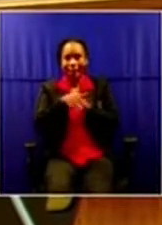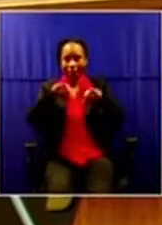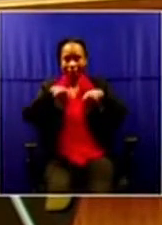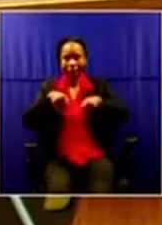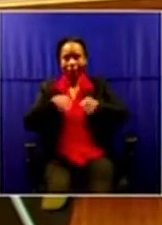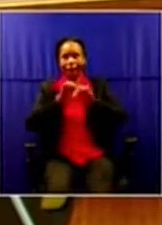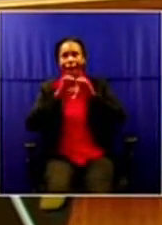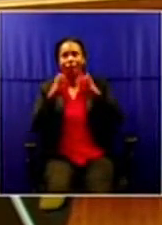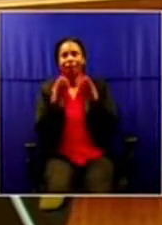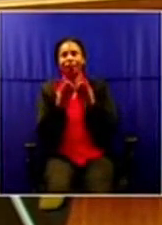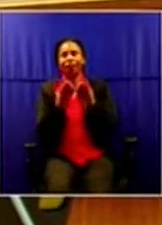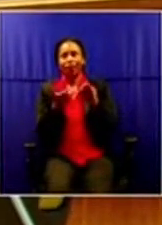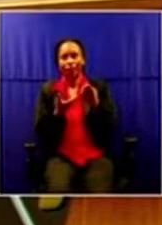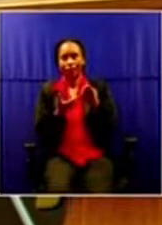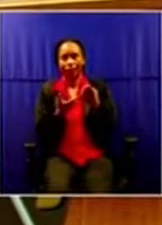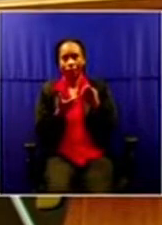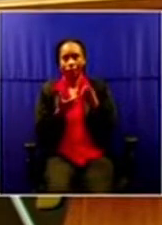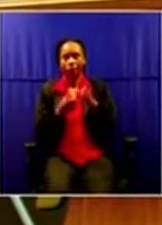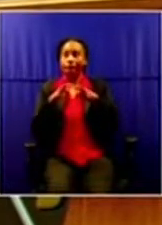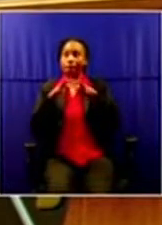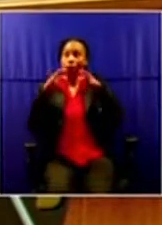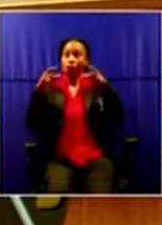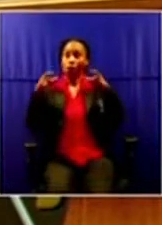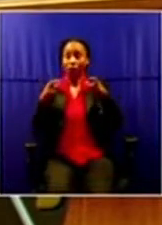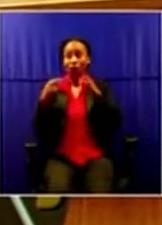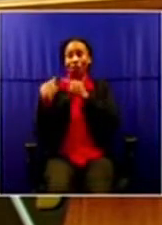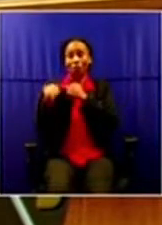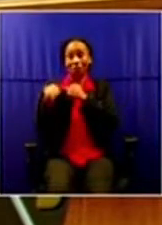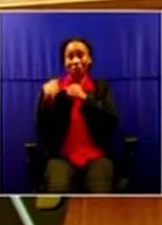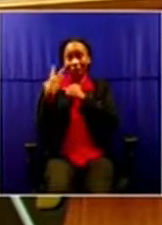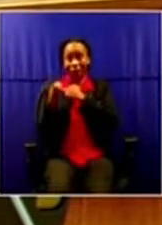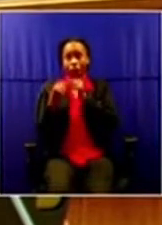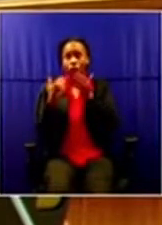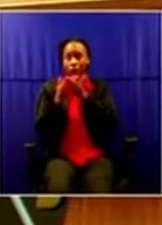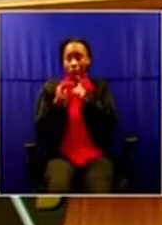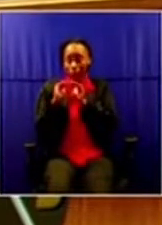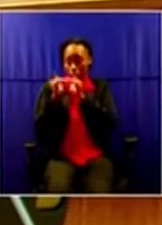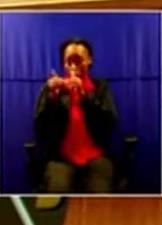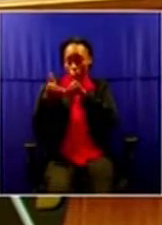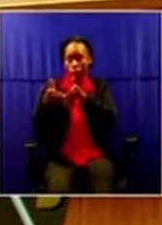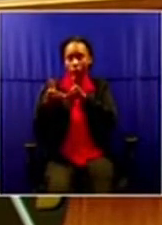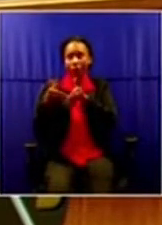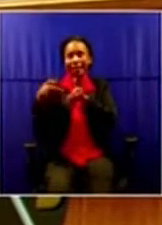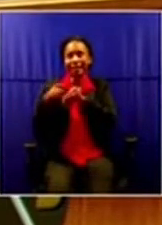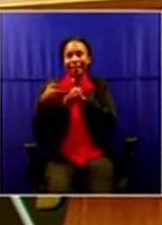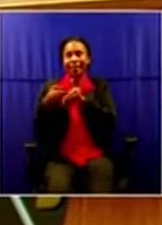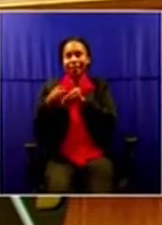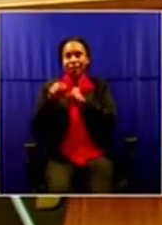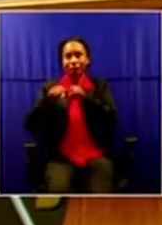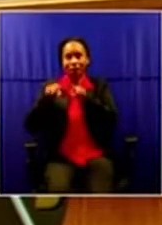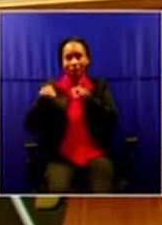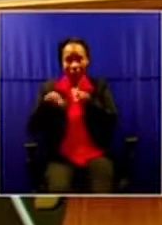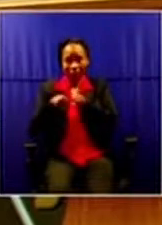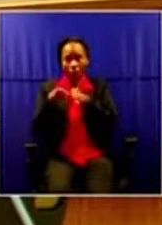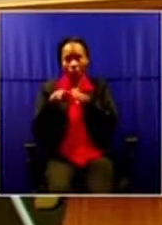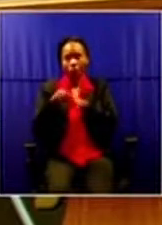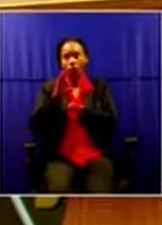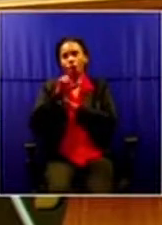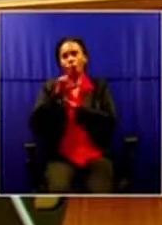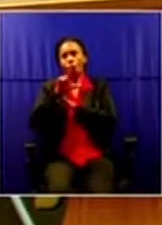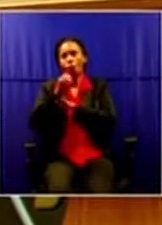We have a great responsibility to conserve this diversity of fauna and flora, but